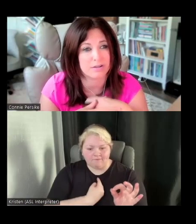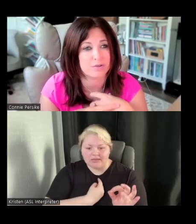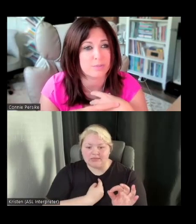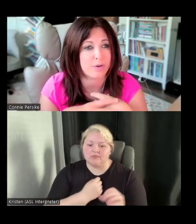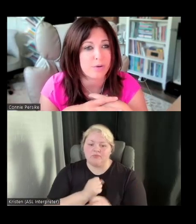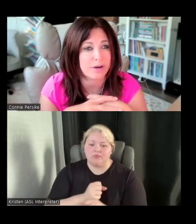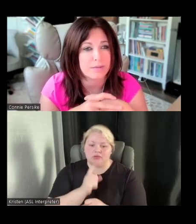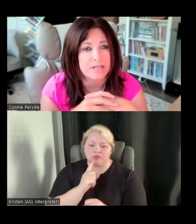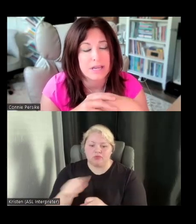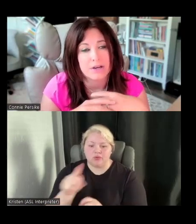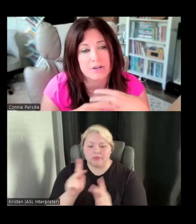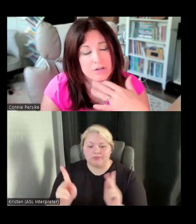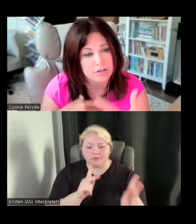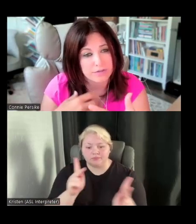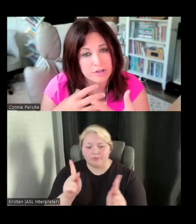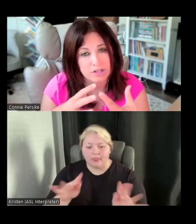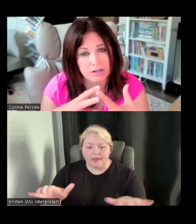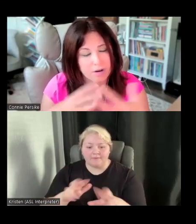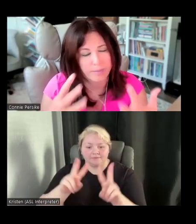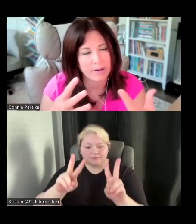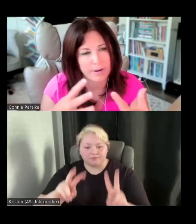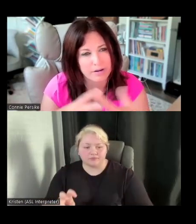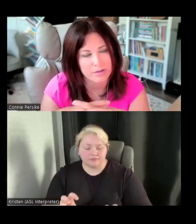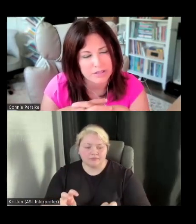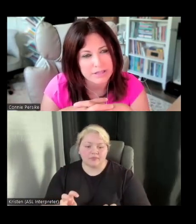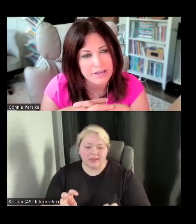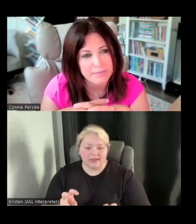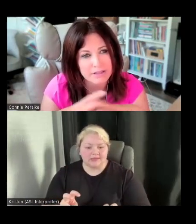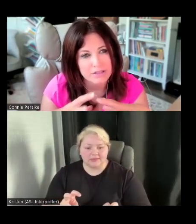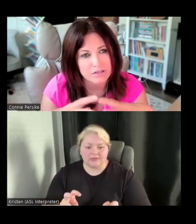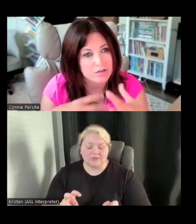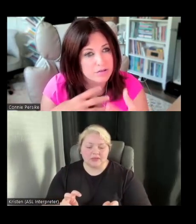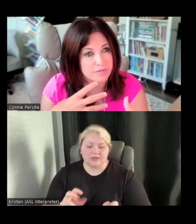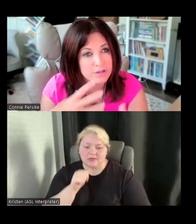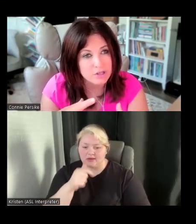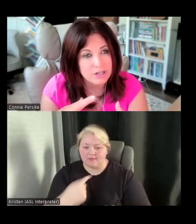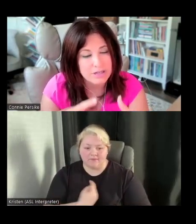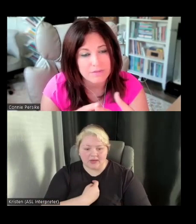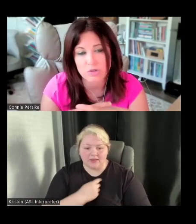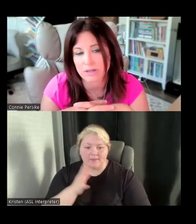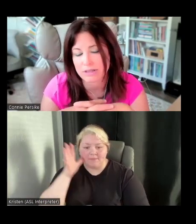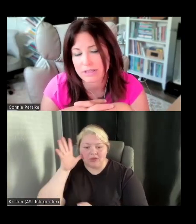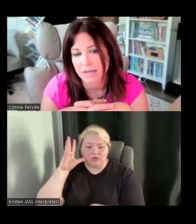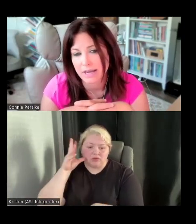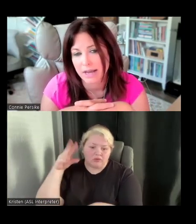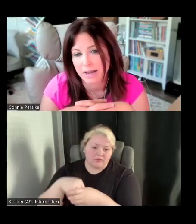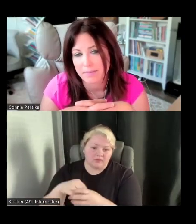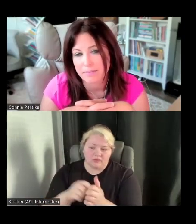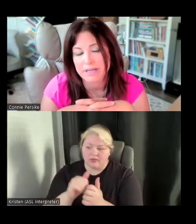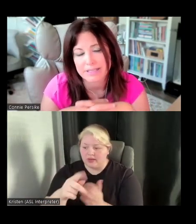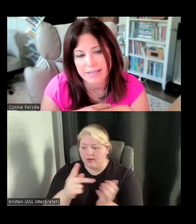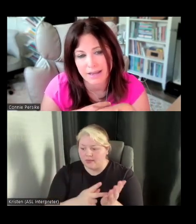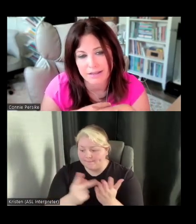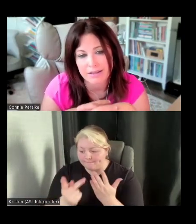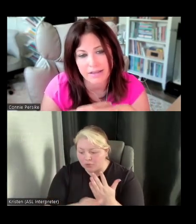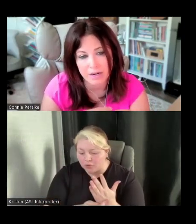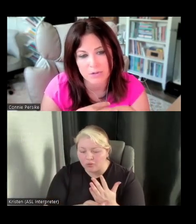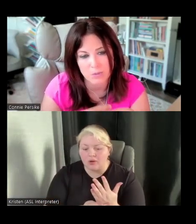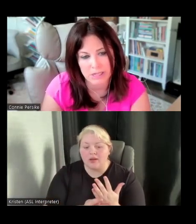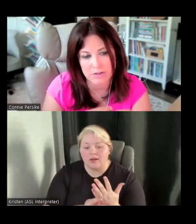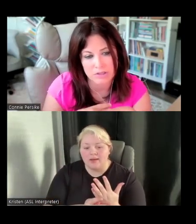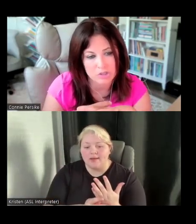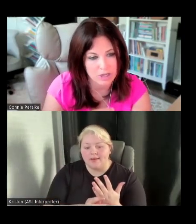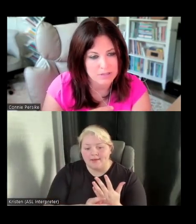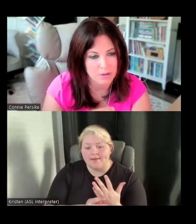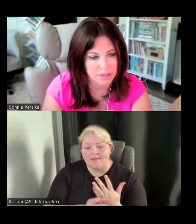a part of those programs, neurodivergent, or a part of those assessments, neurodivergent individuals, because again, the language